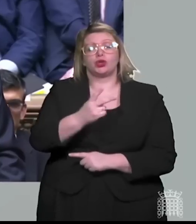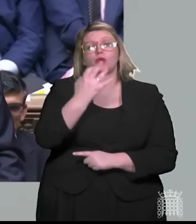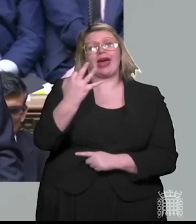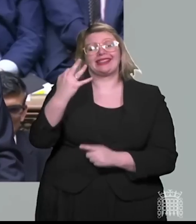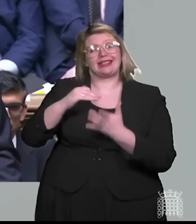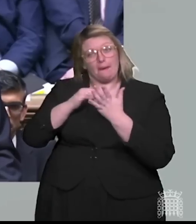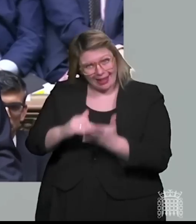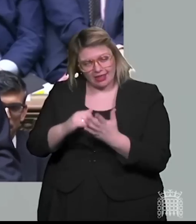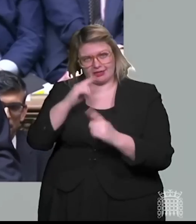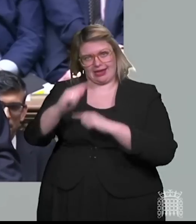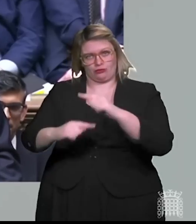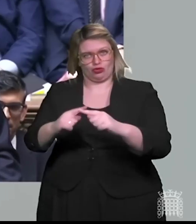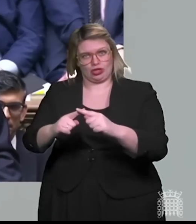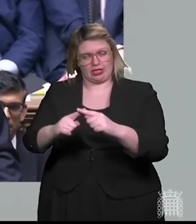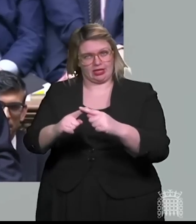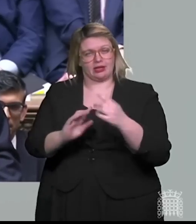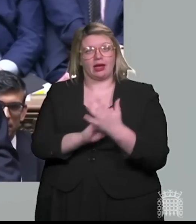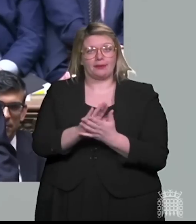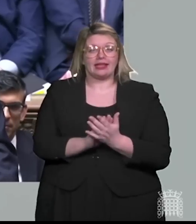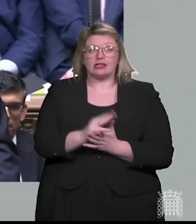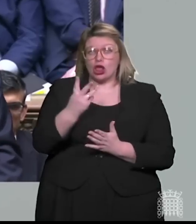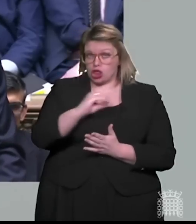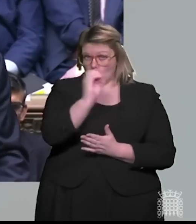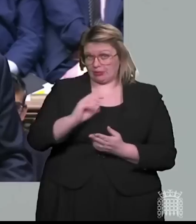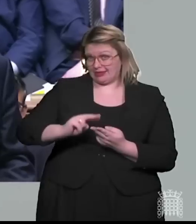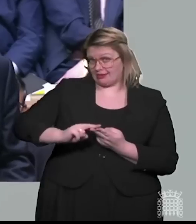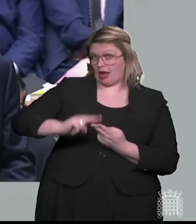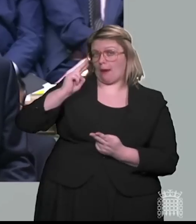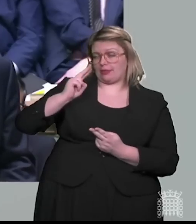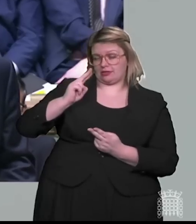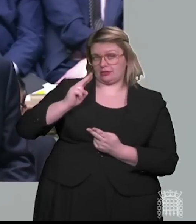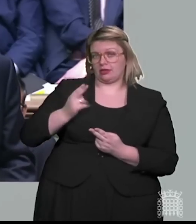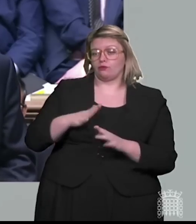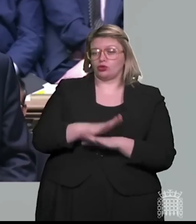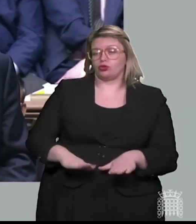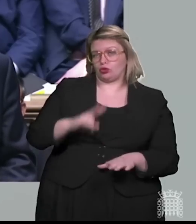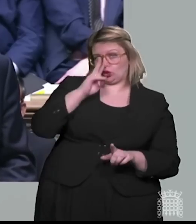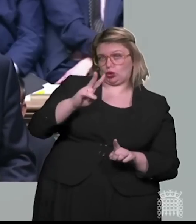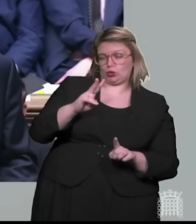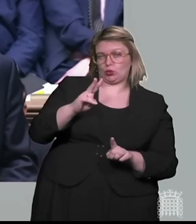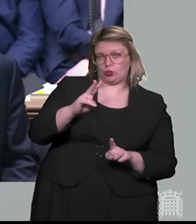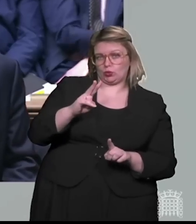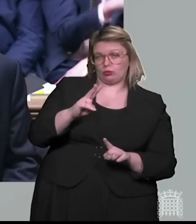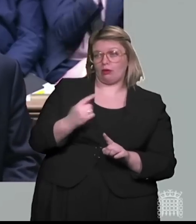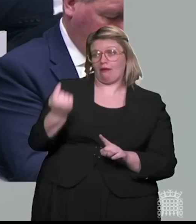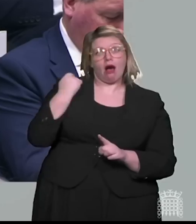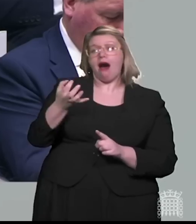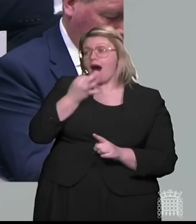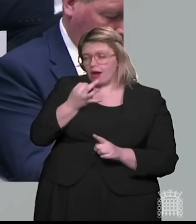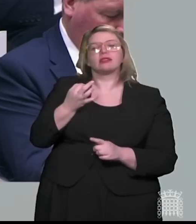next year. That's an average of a 30% increase in the 2-year-old rate this year, just as the sector has